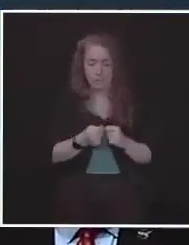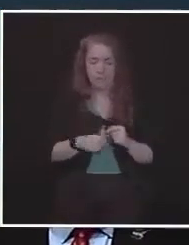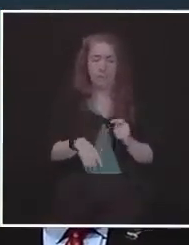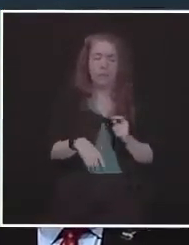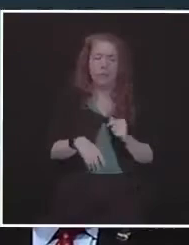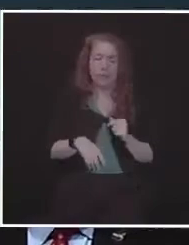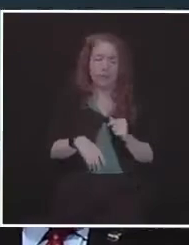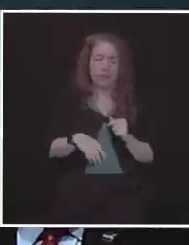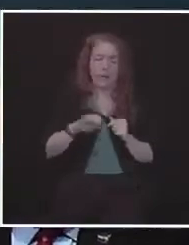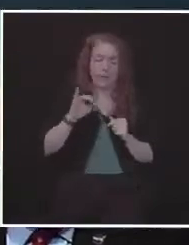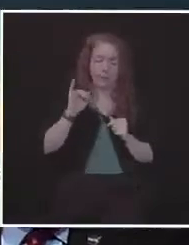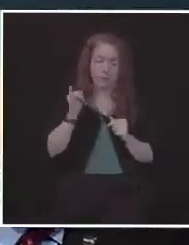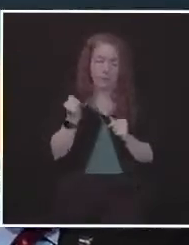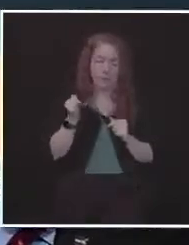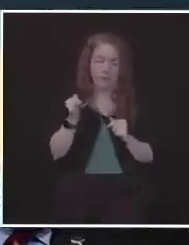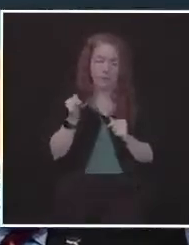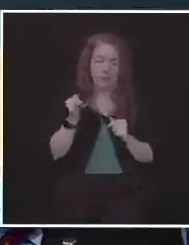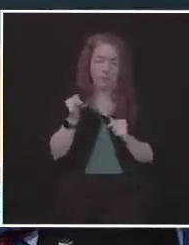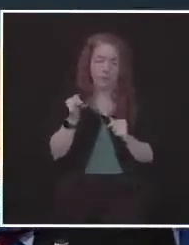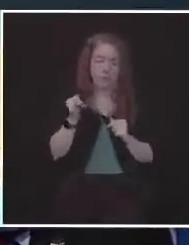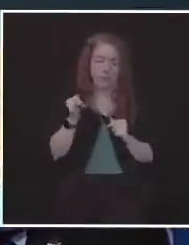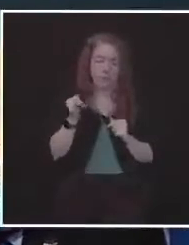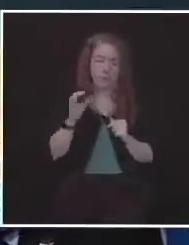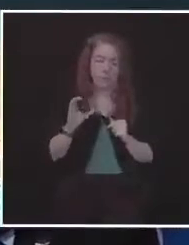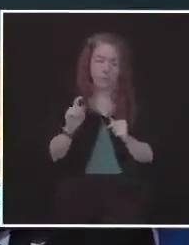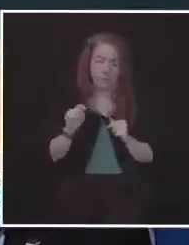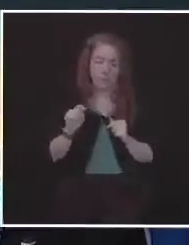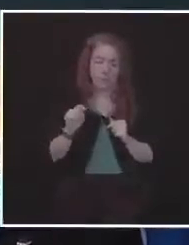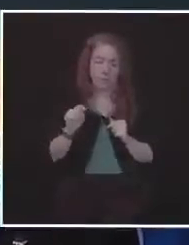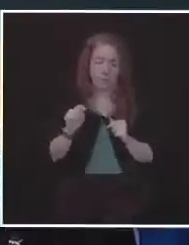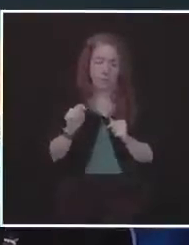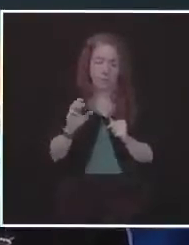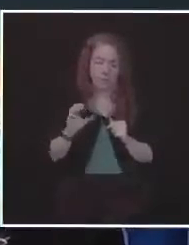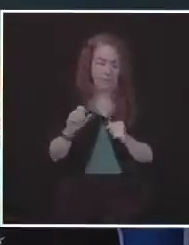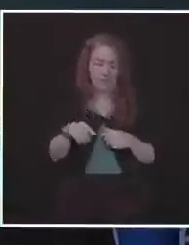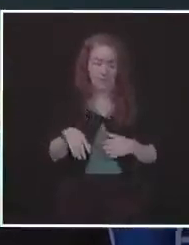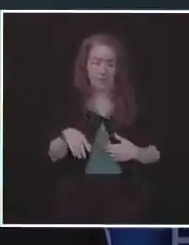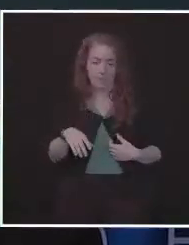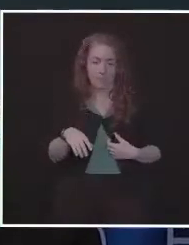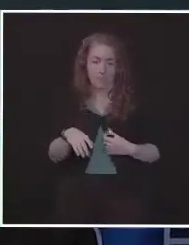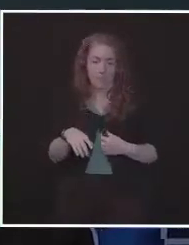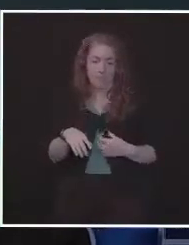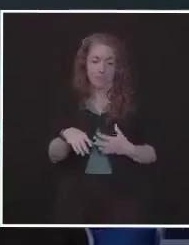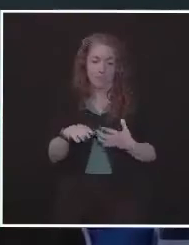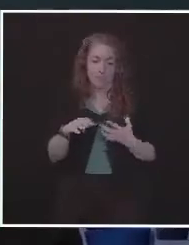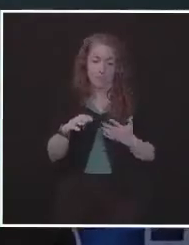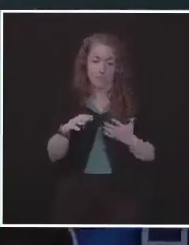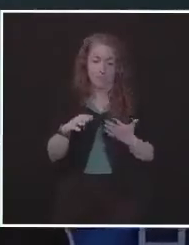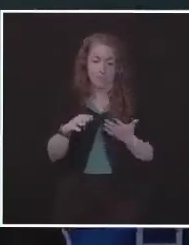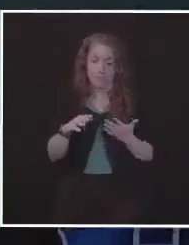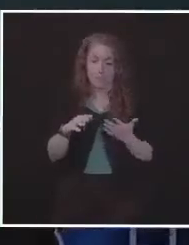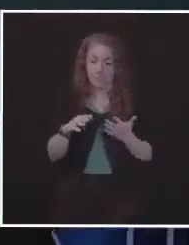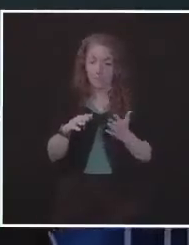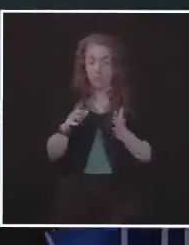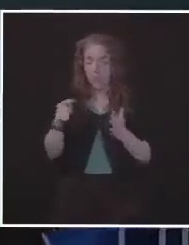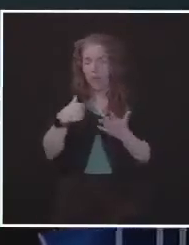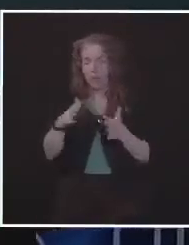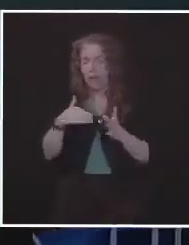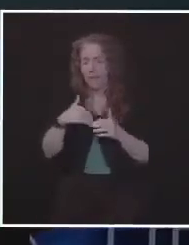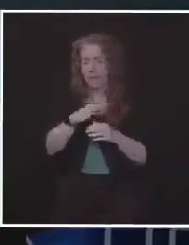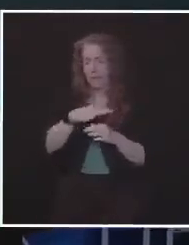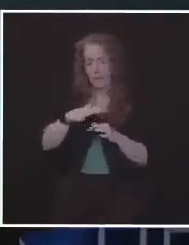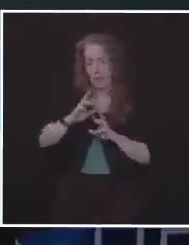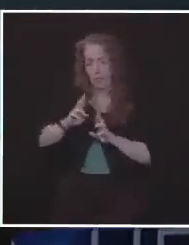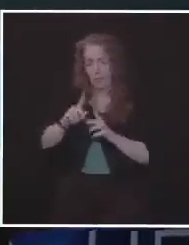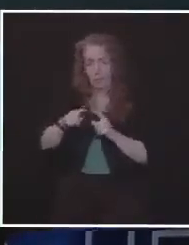her team are working and laying out actually a plan to be able to support our strategies